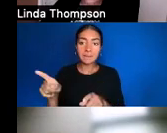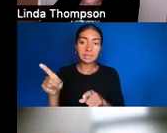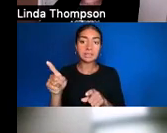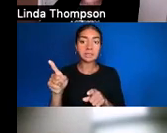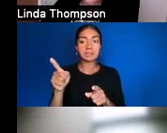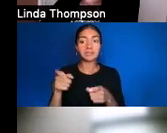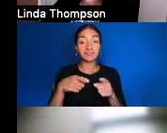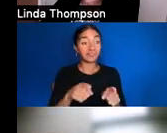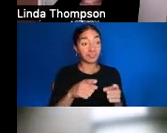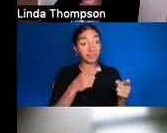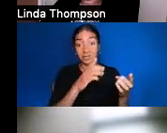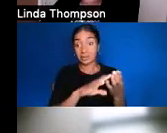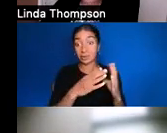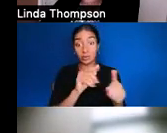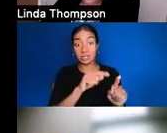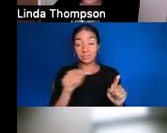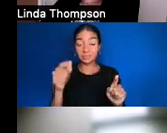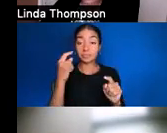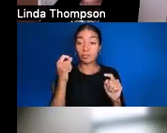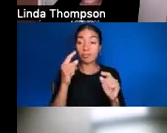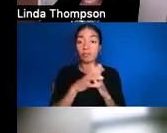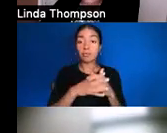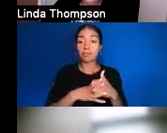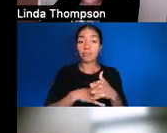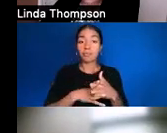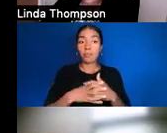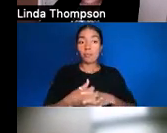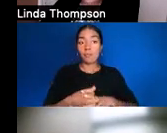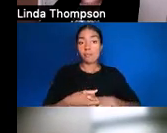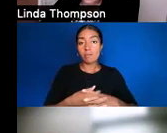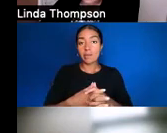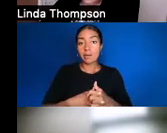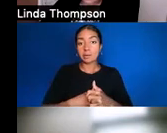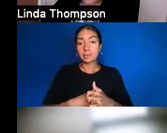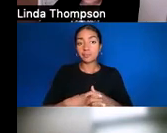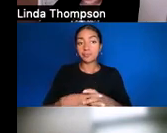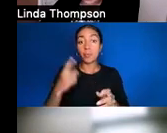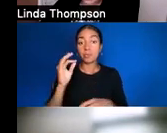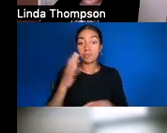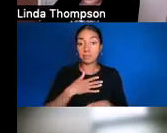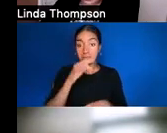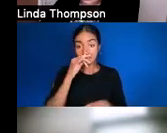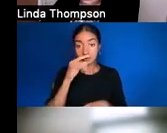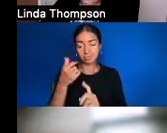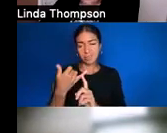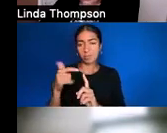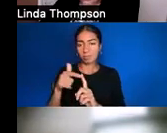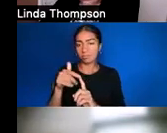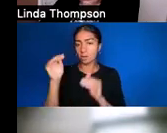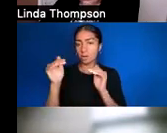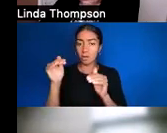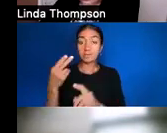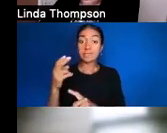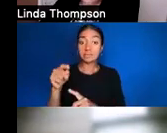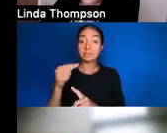And you can have, one of my children who's an adult, but he said watching